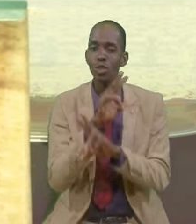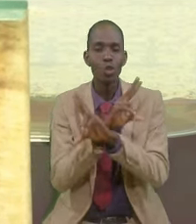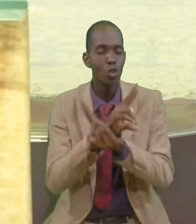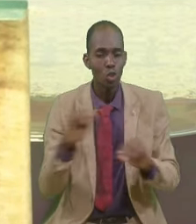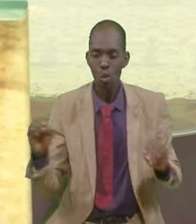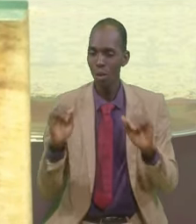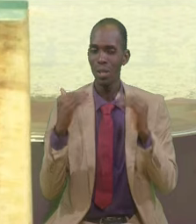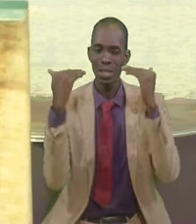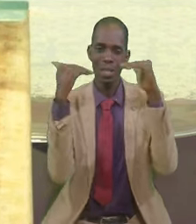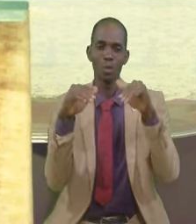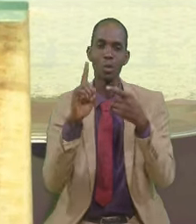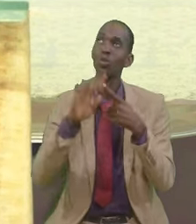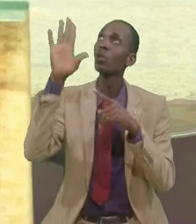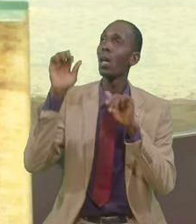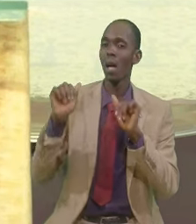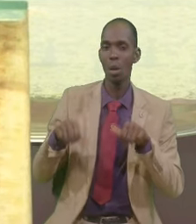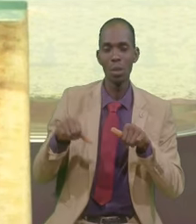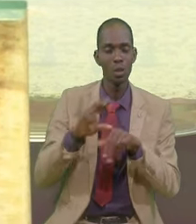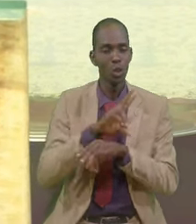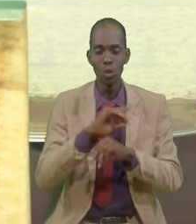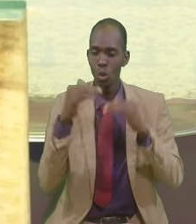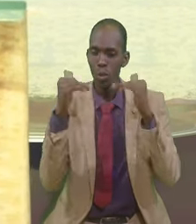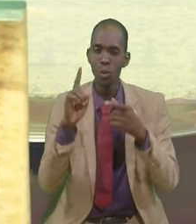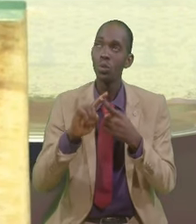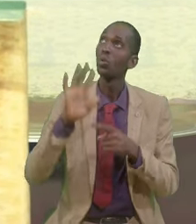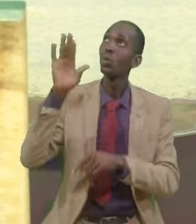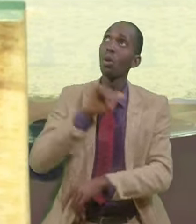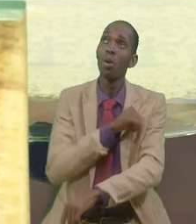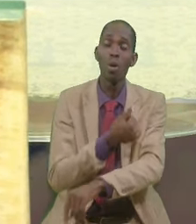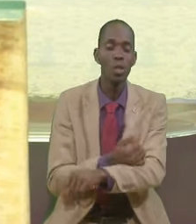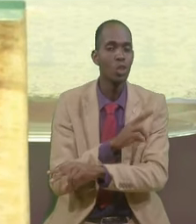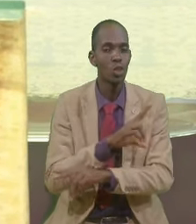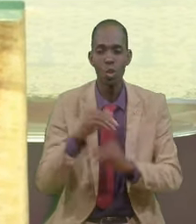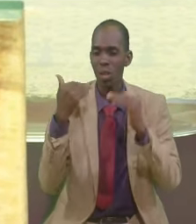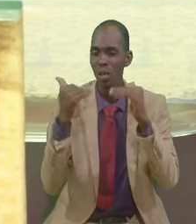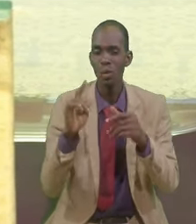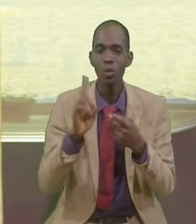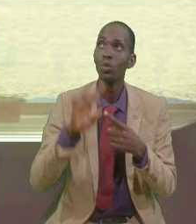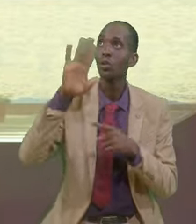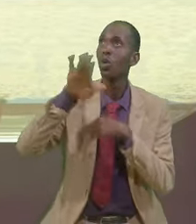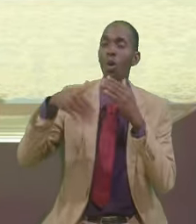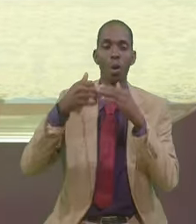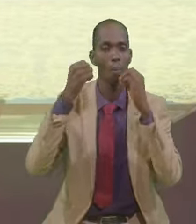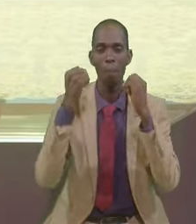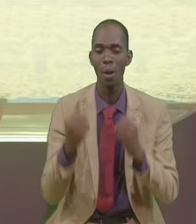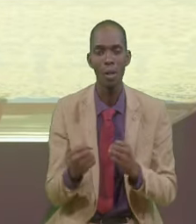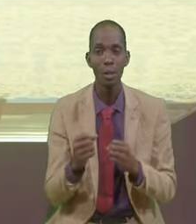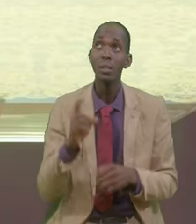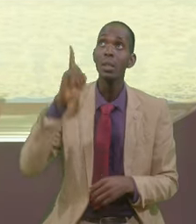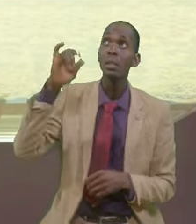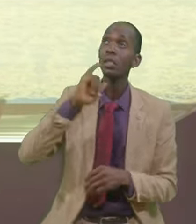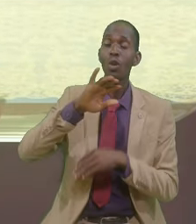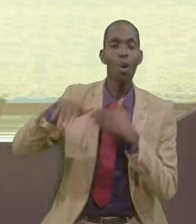ability. There's no limit to his authority. There's no limit to his omnipotence. You know what he does? In his